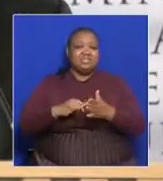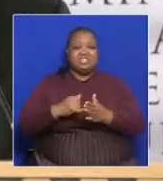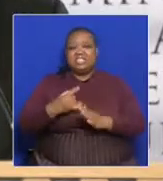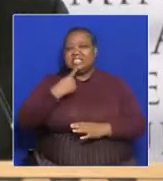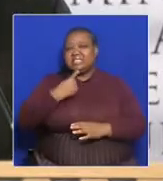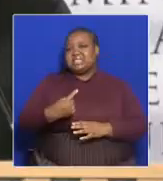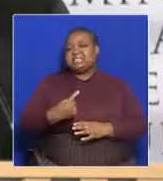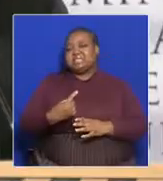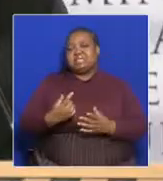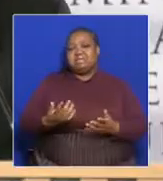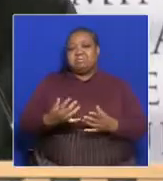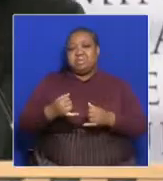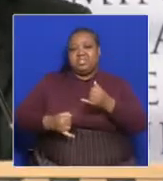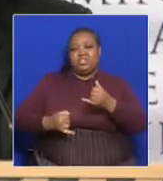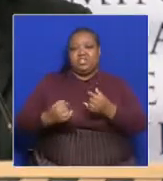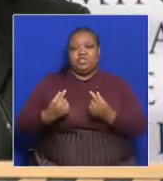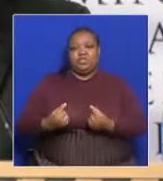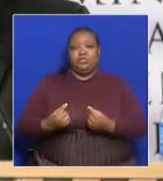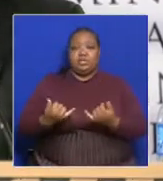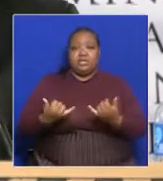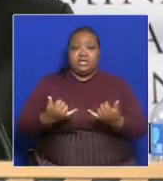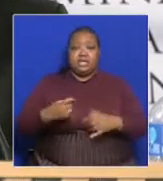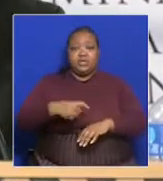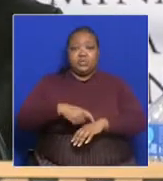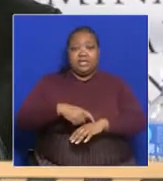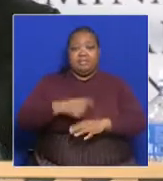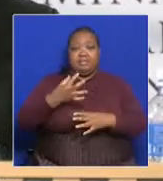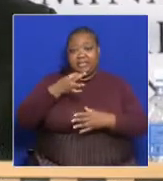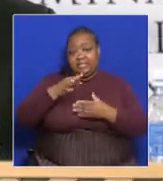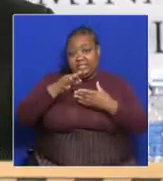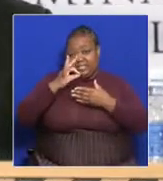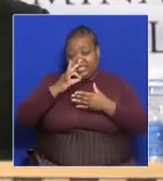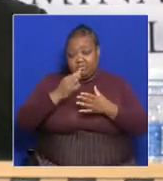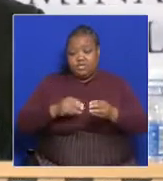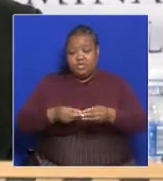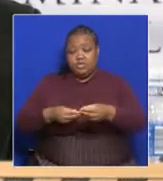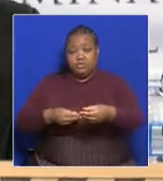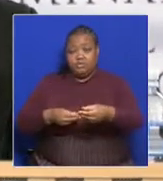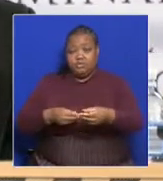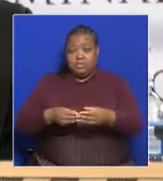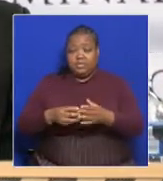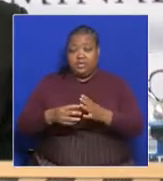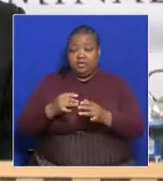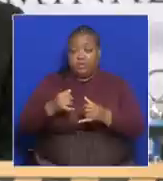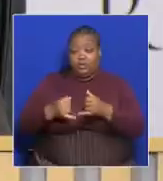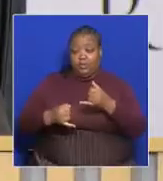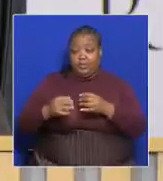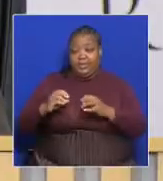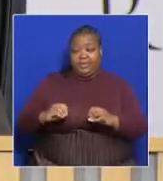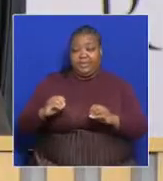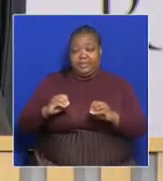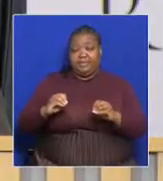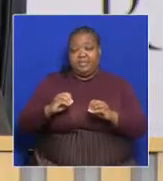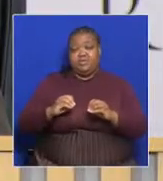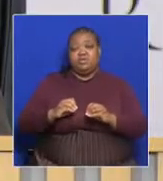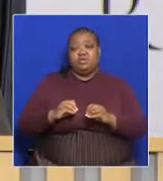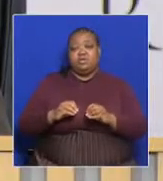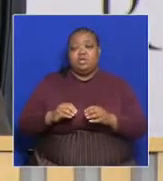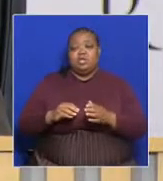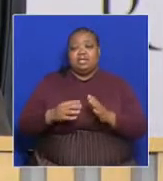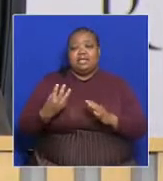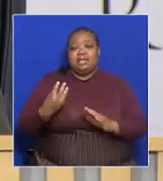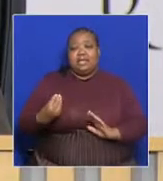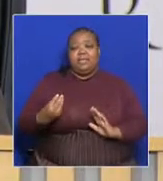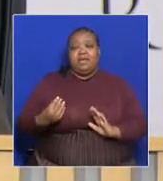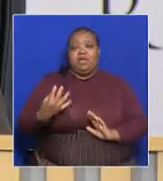about tea time now. If you maintain this document is incorrect, Chair is going I'm to just give saying us... point 4, Commissioner. I'm saying point